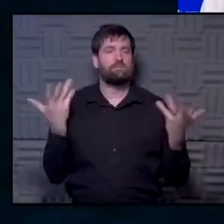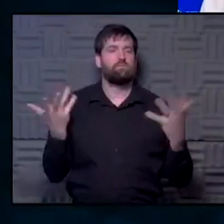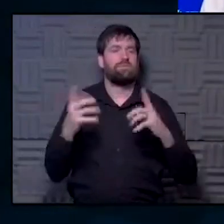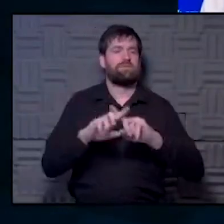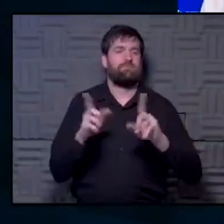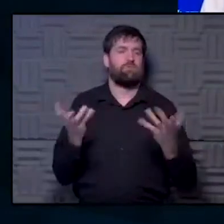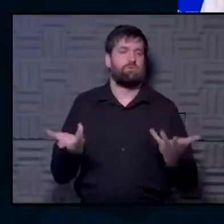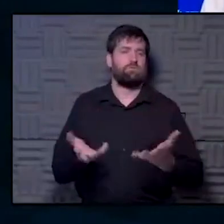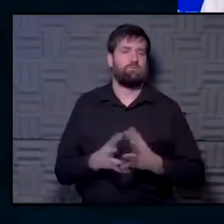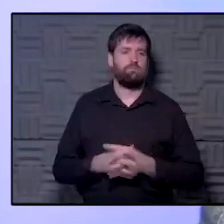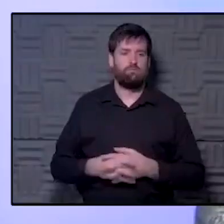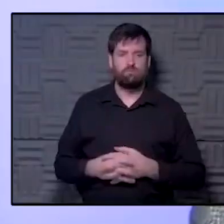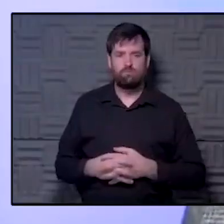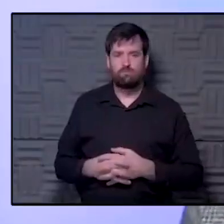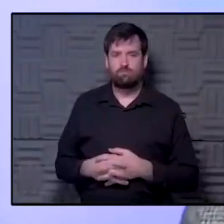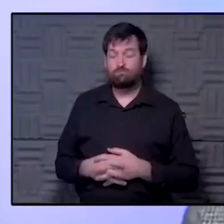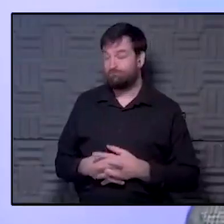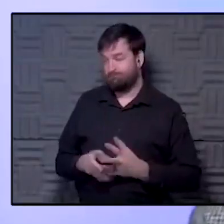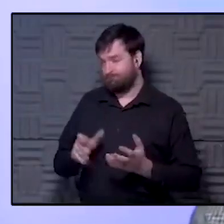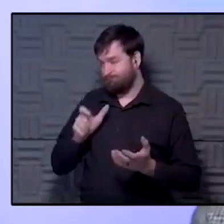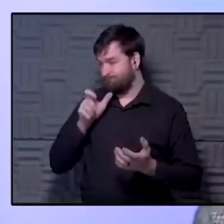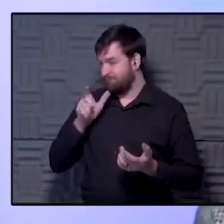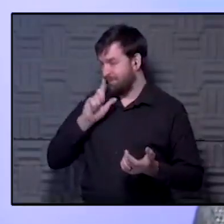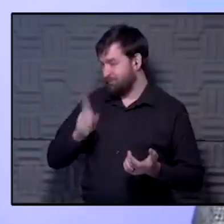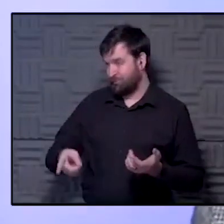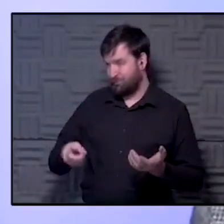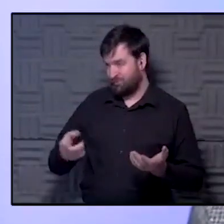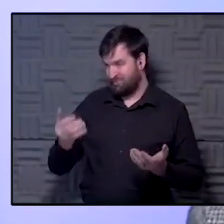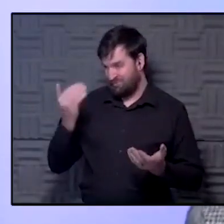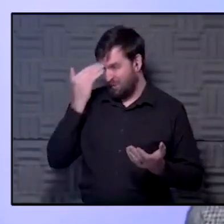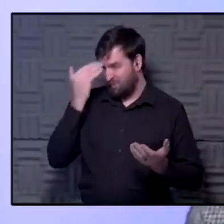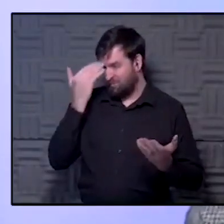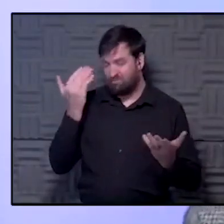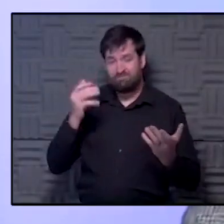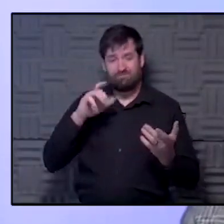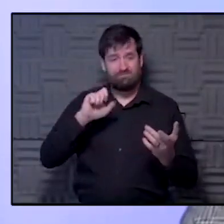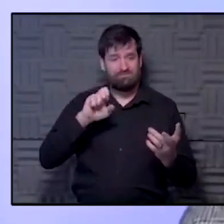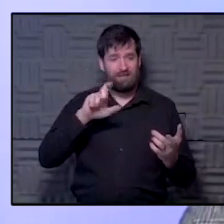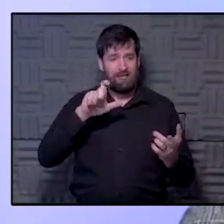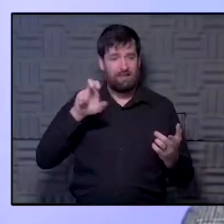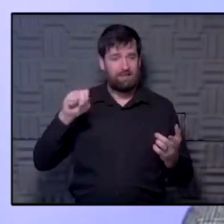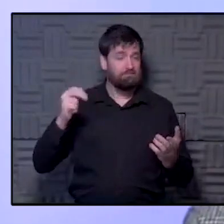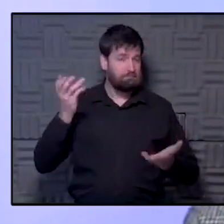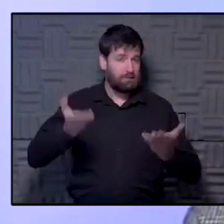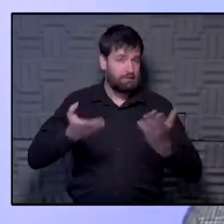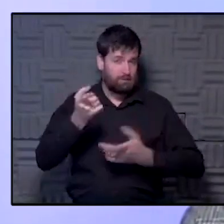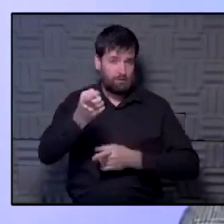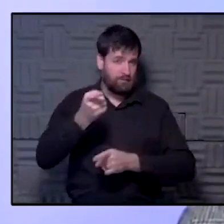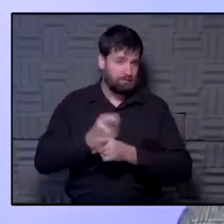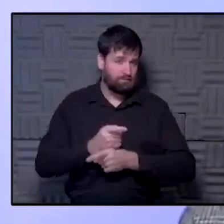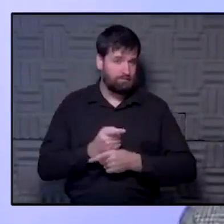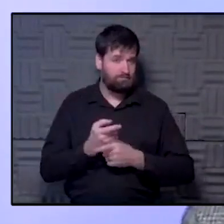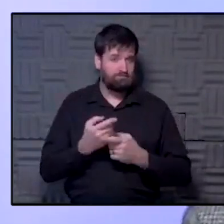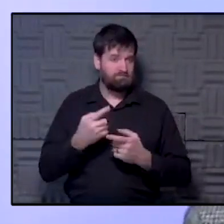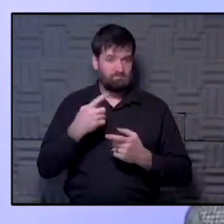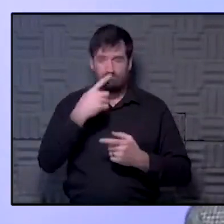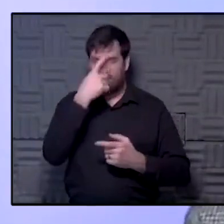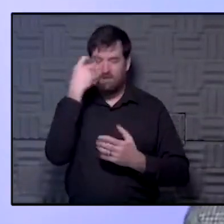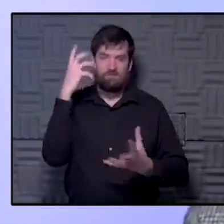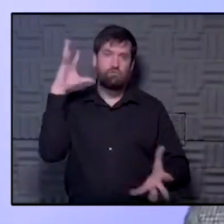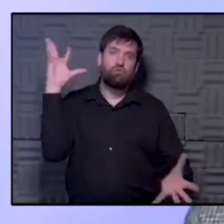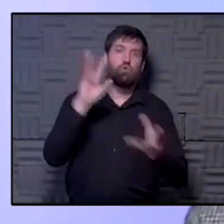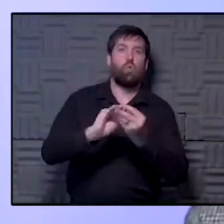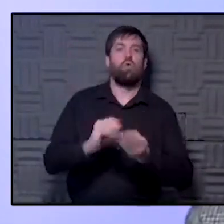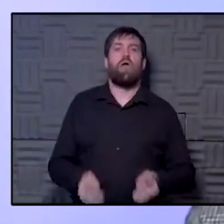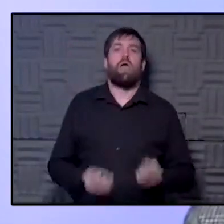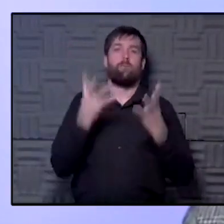vaccine? I'm not 100% sure we know. Ellen, you may be right. It may have a lot to do with just total